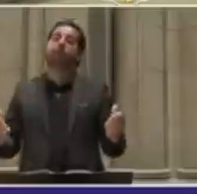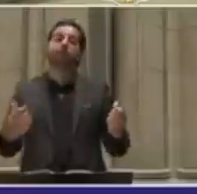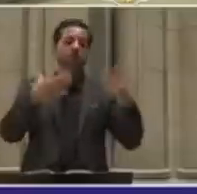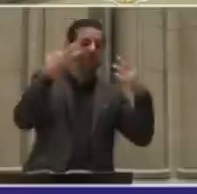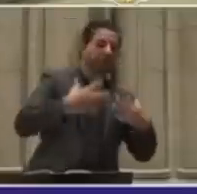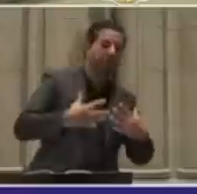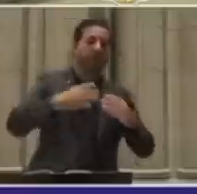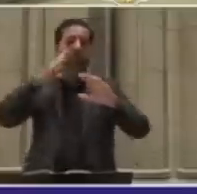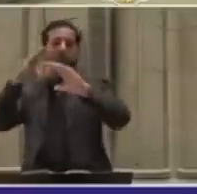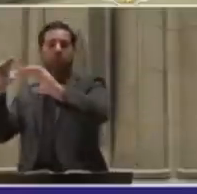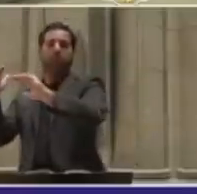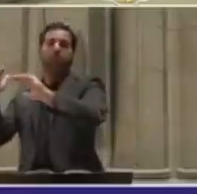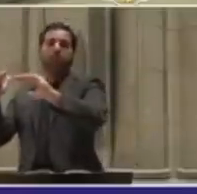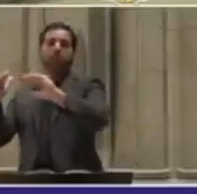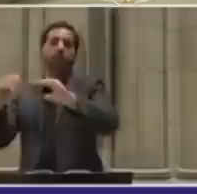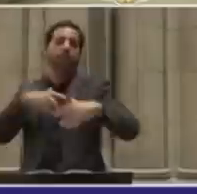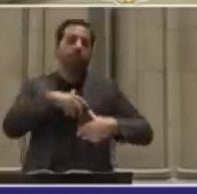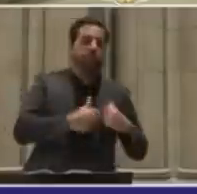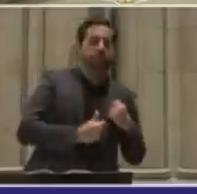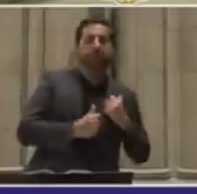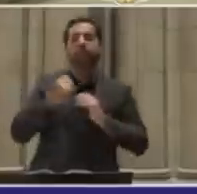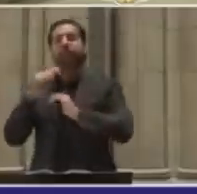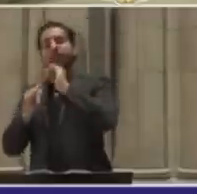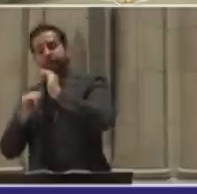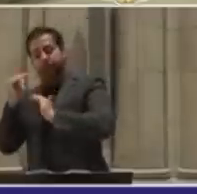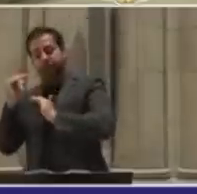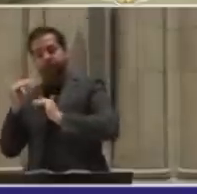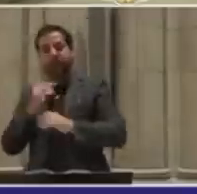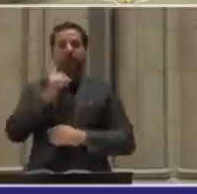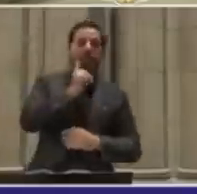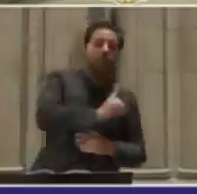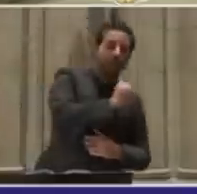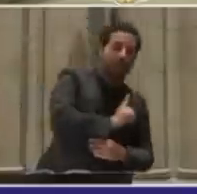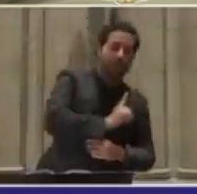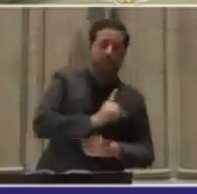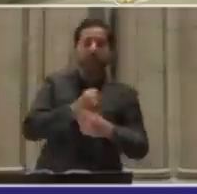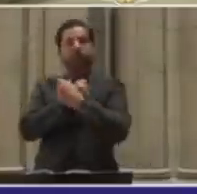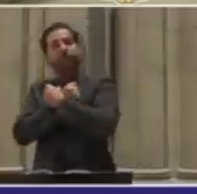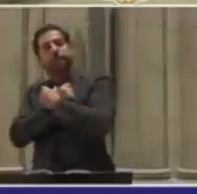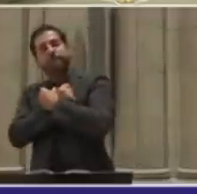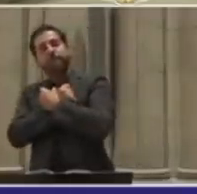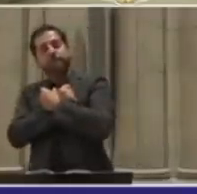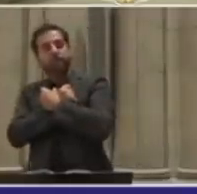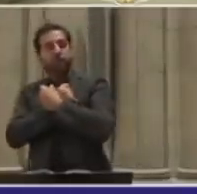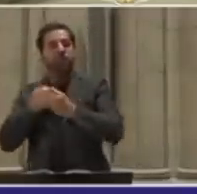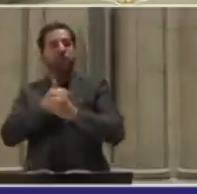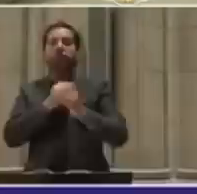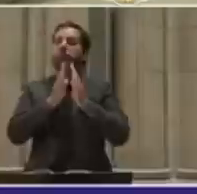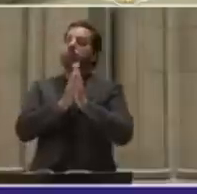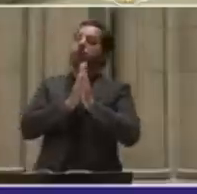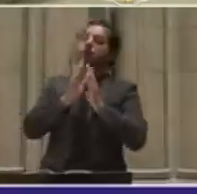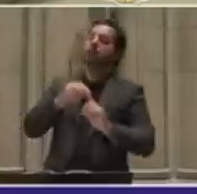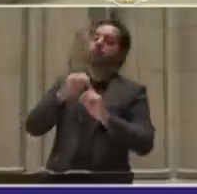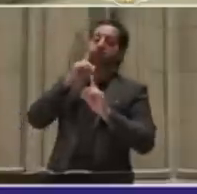despair to hope, from grief to consolation, from loneliness to love. We pray